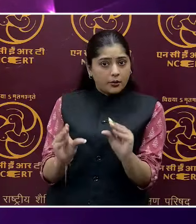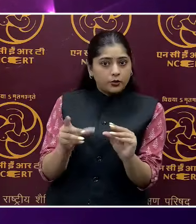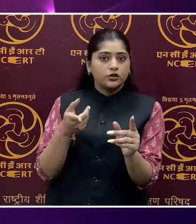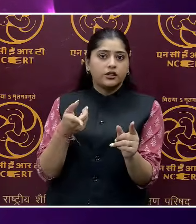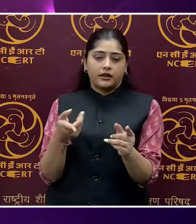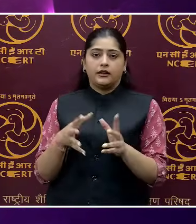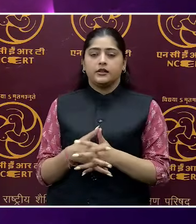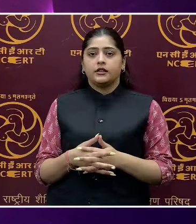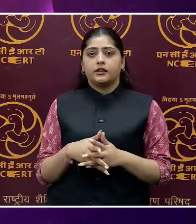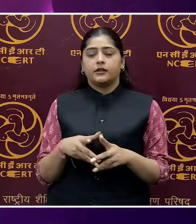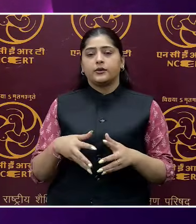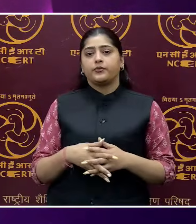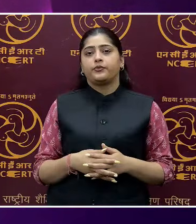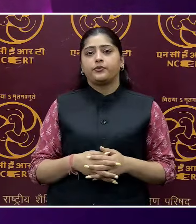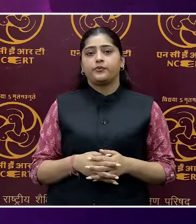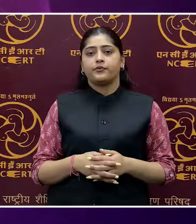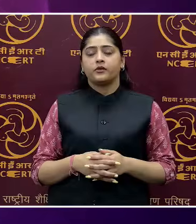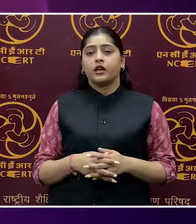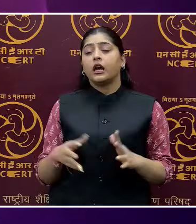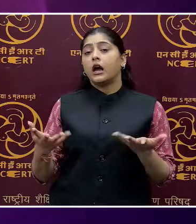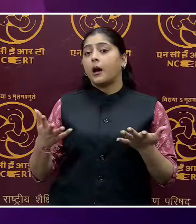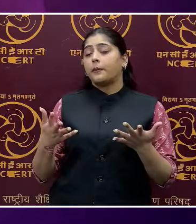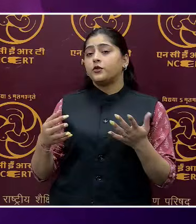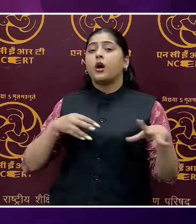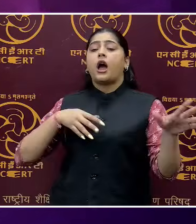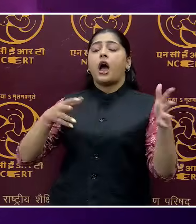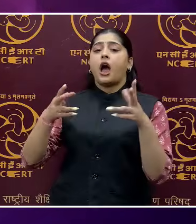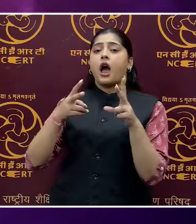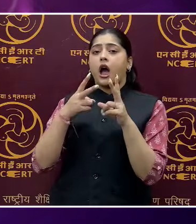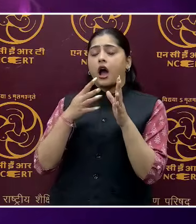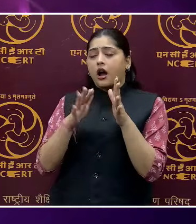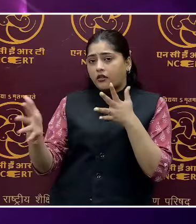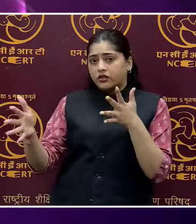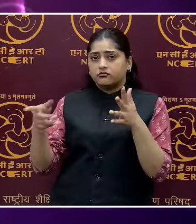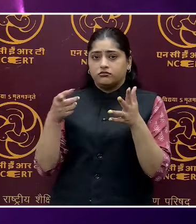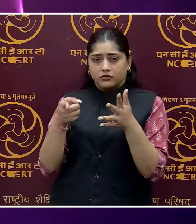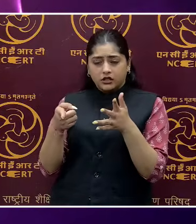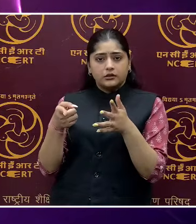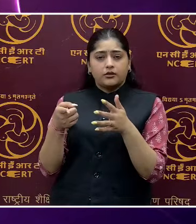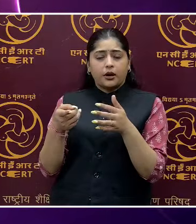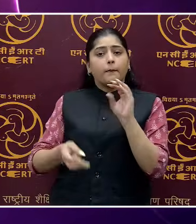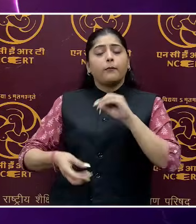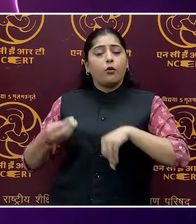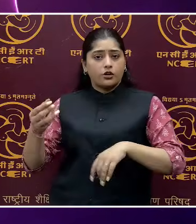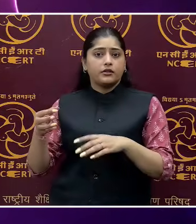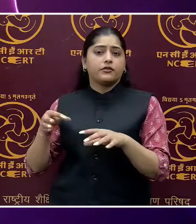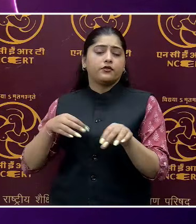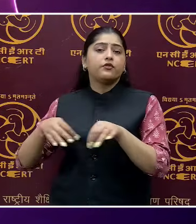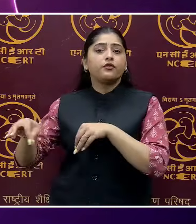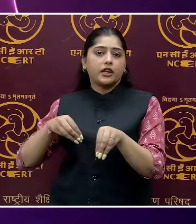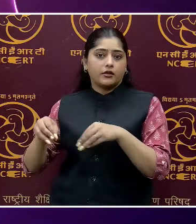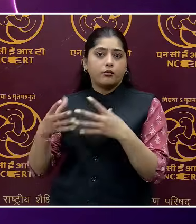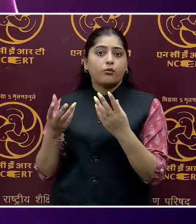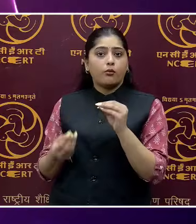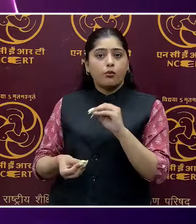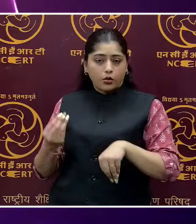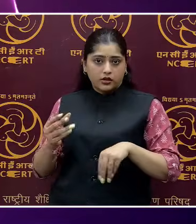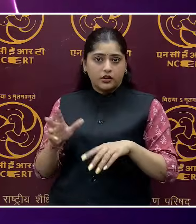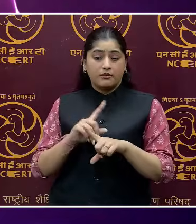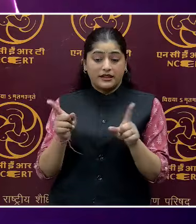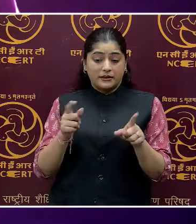of compressibility, gases are highly compressible because of the high spaces present in between the